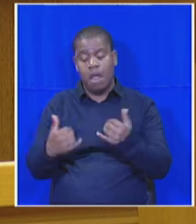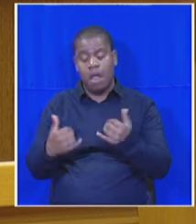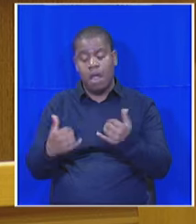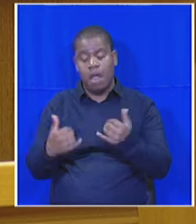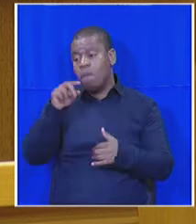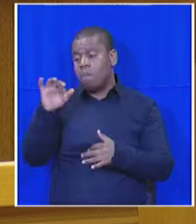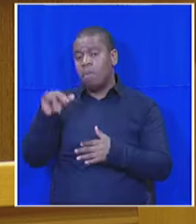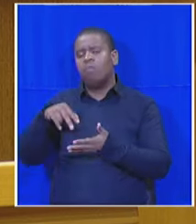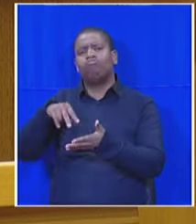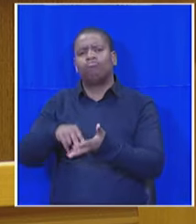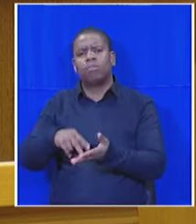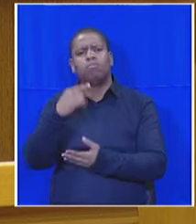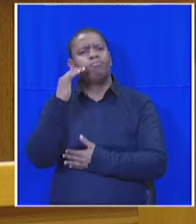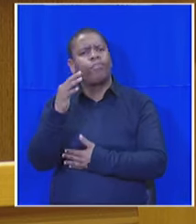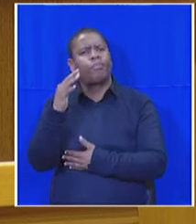ithe yaphatha